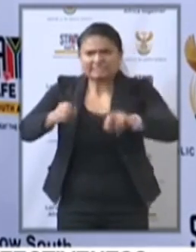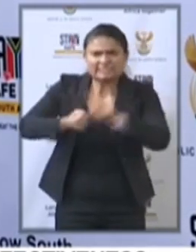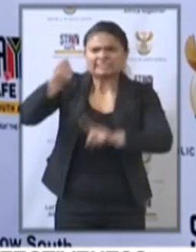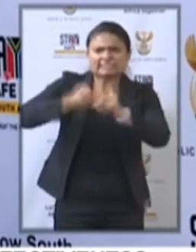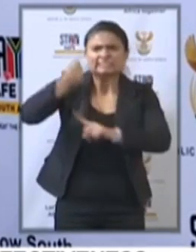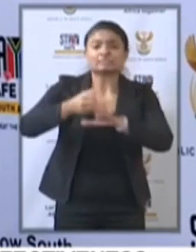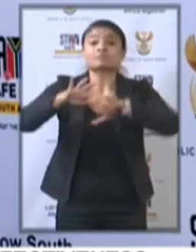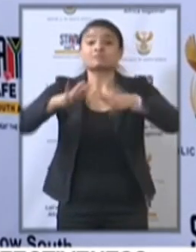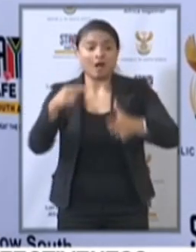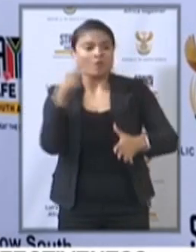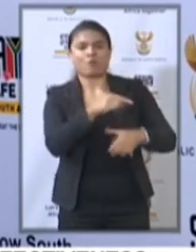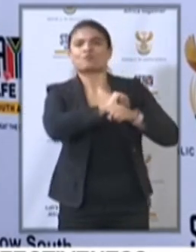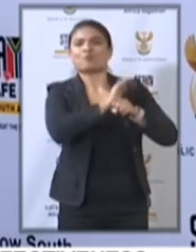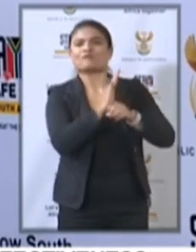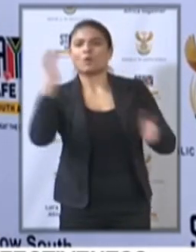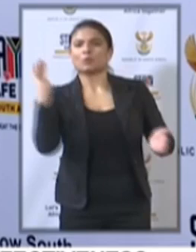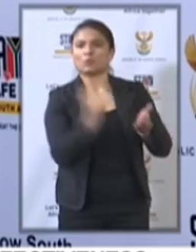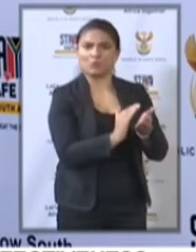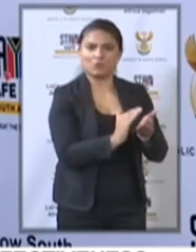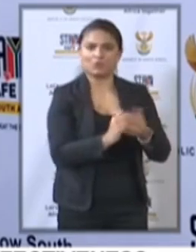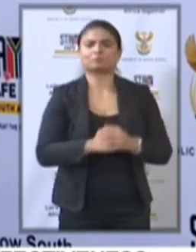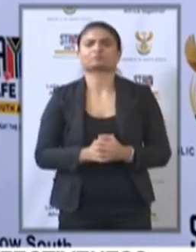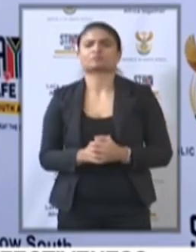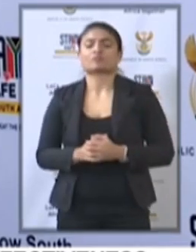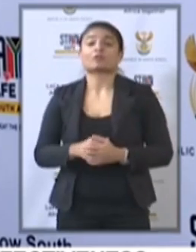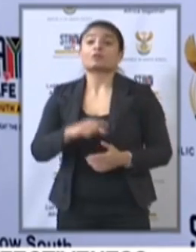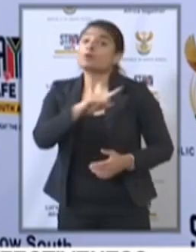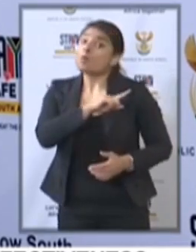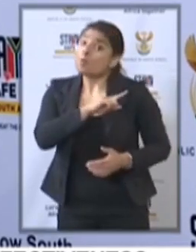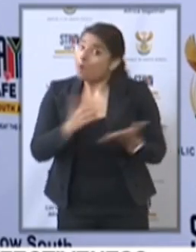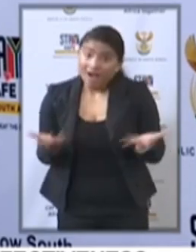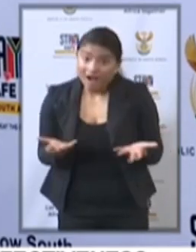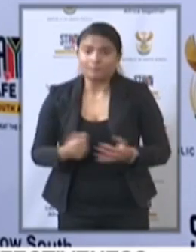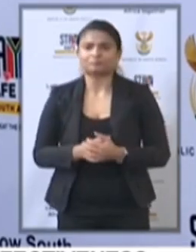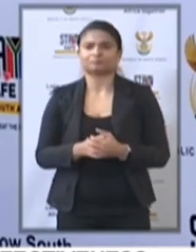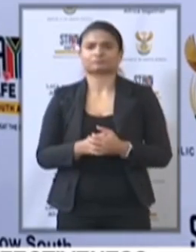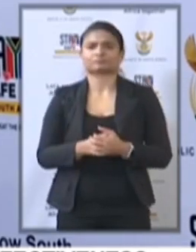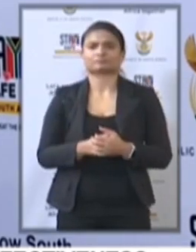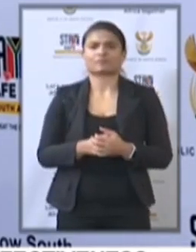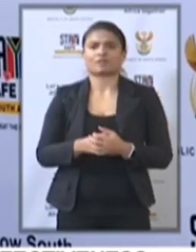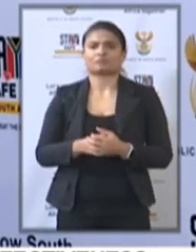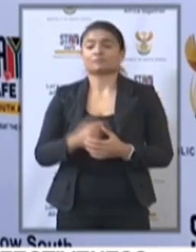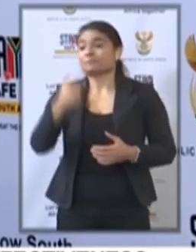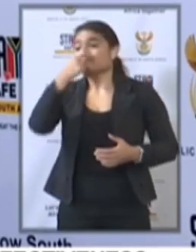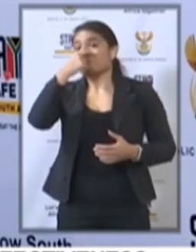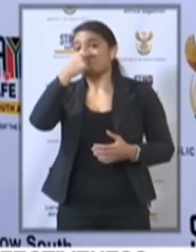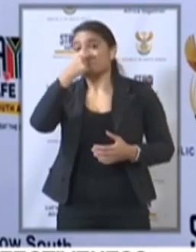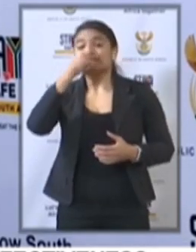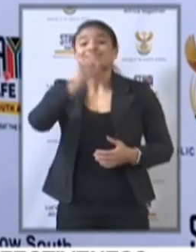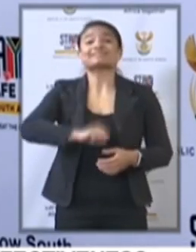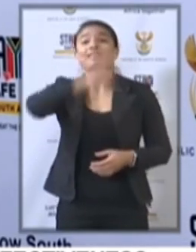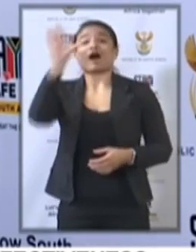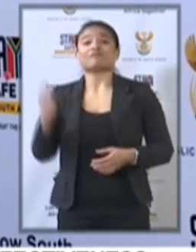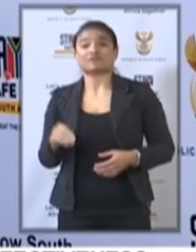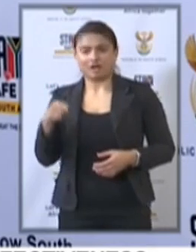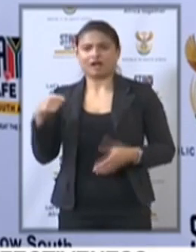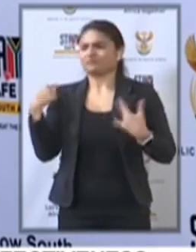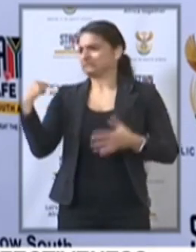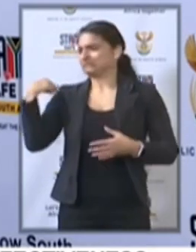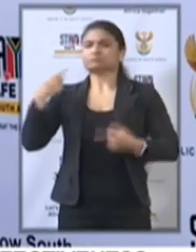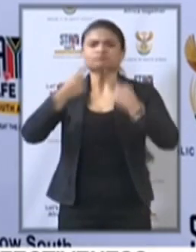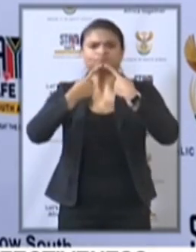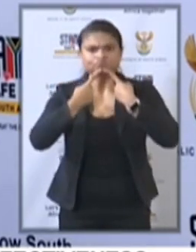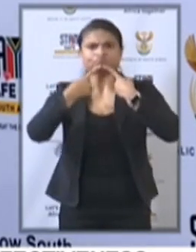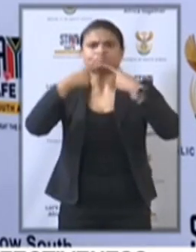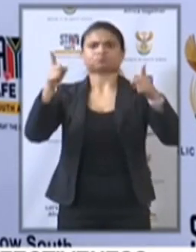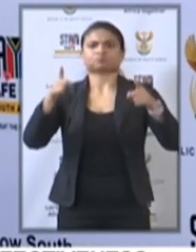it puts into practice the commitment made by our President Cyril Ramaphosa at the recent Coronavirus